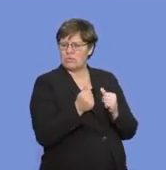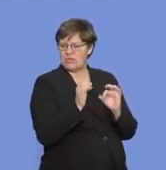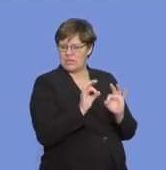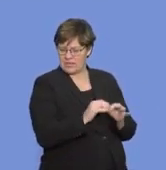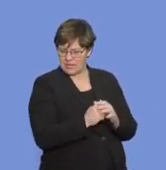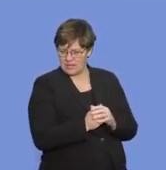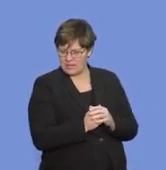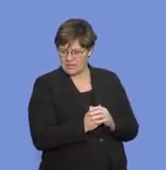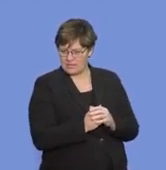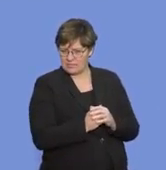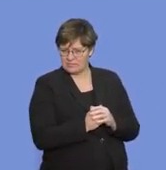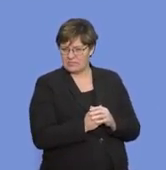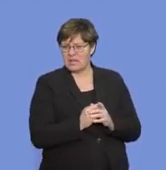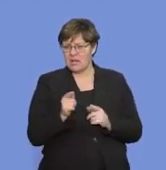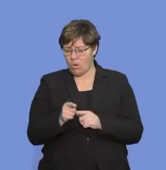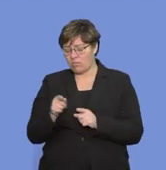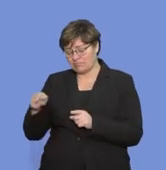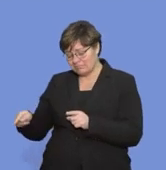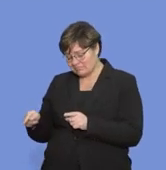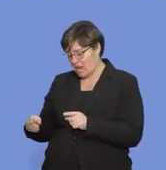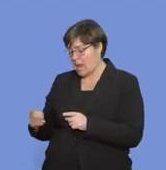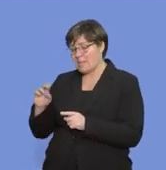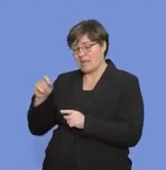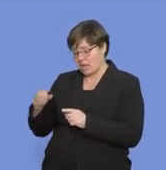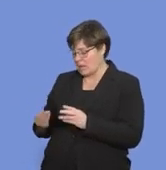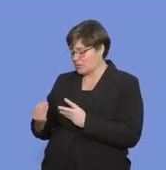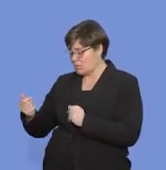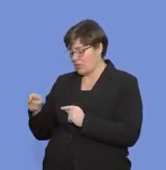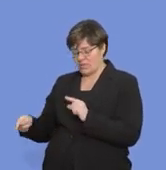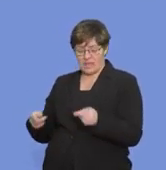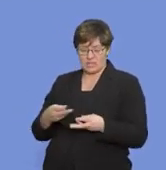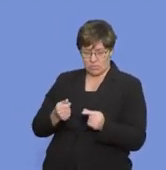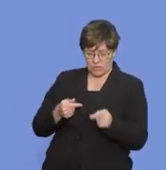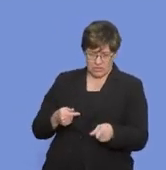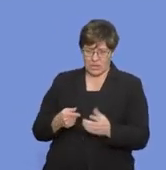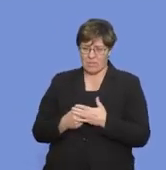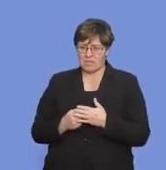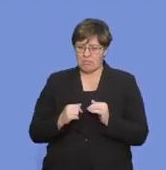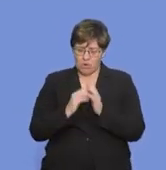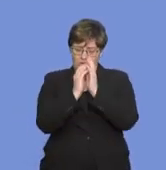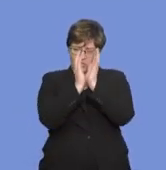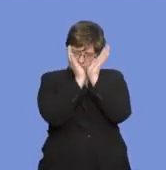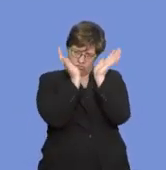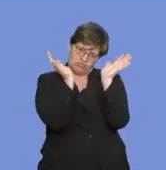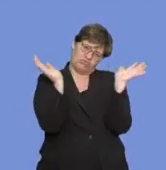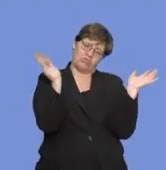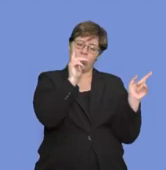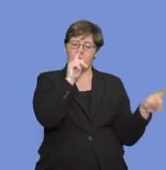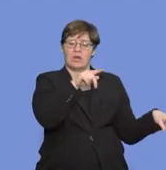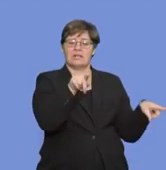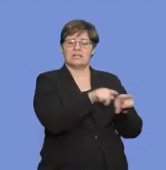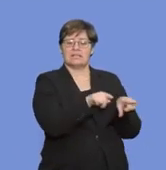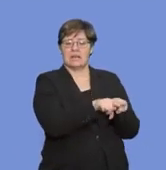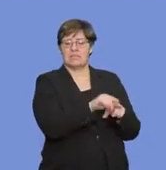smooth kind of stem of the Madagascan one. However, the branches and the way in which they